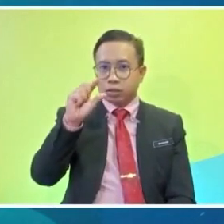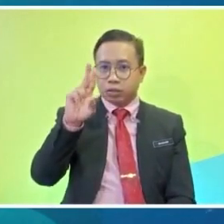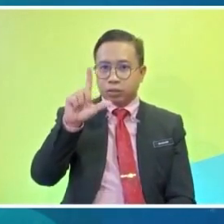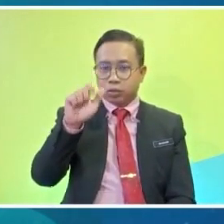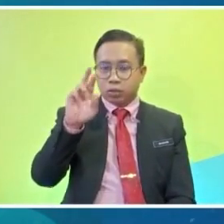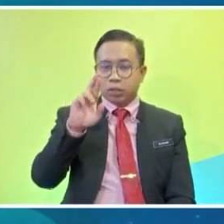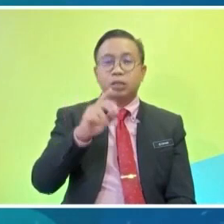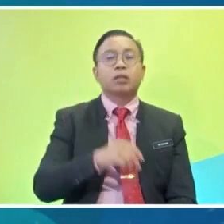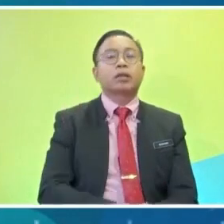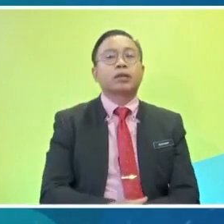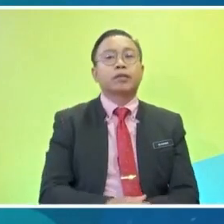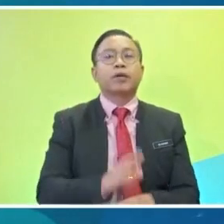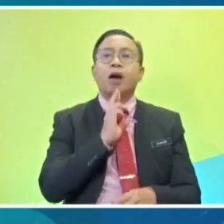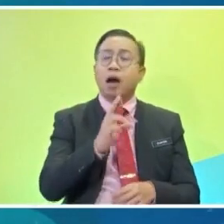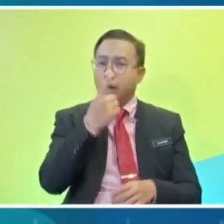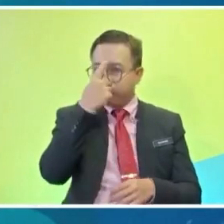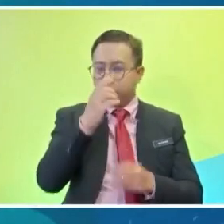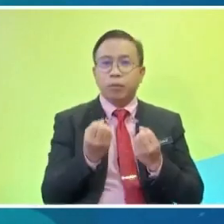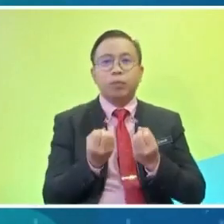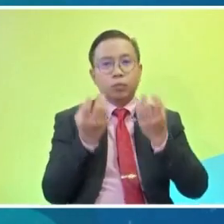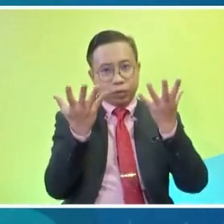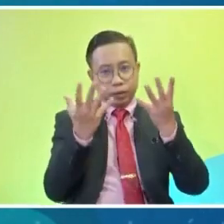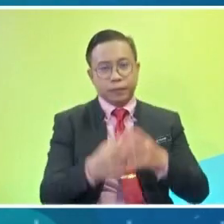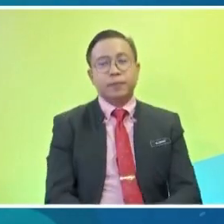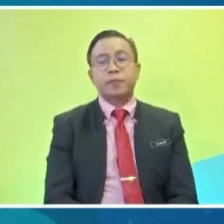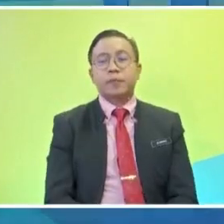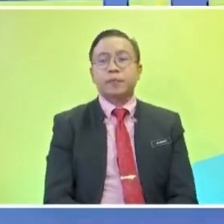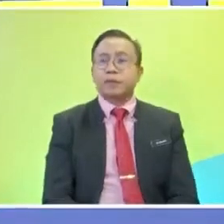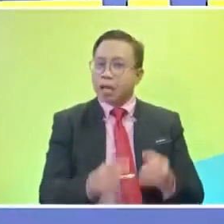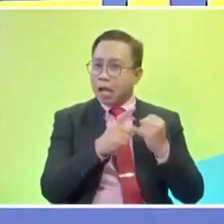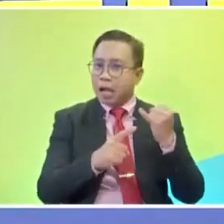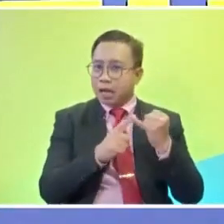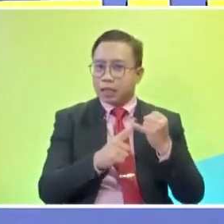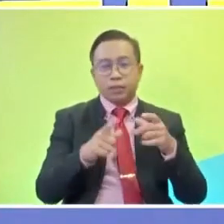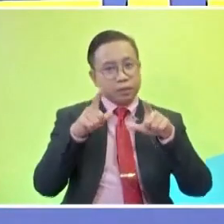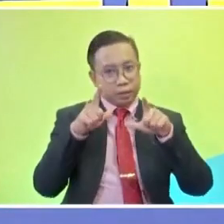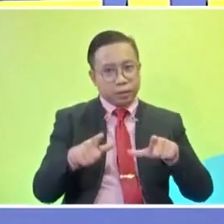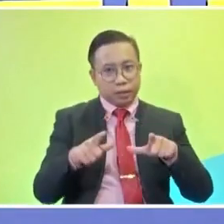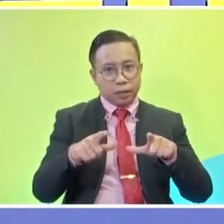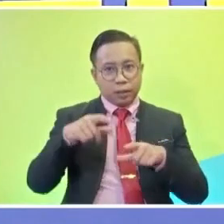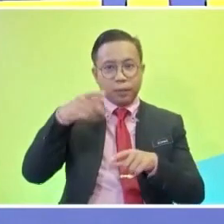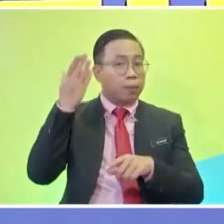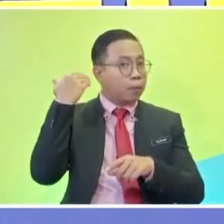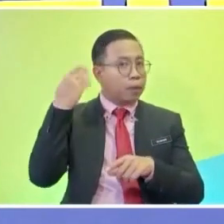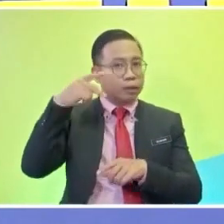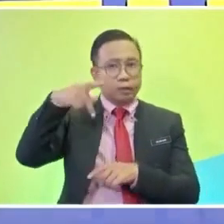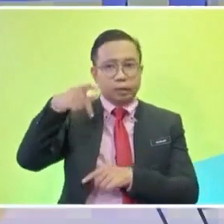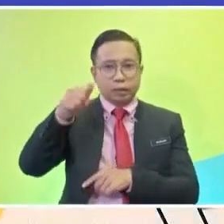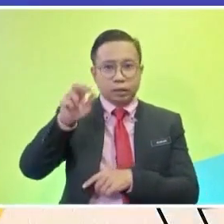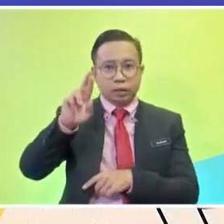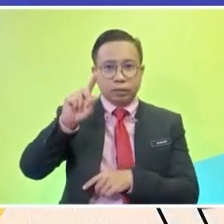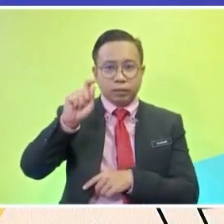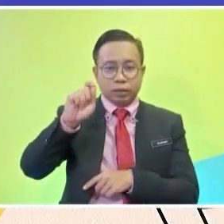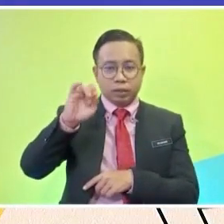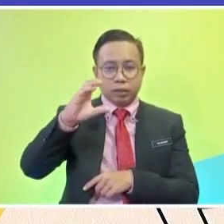for plural. Very well done. Okay, and then the last part in the sentence, we have to put the past participle. So the verb form that we